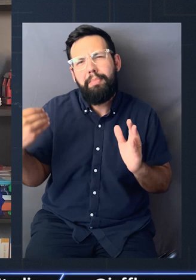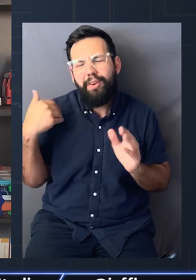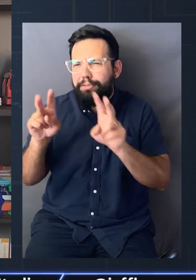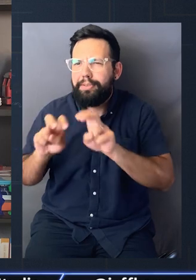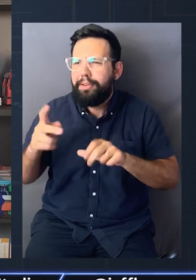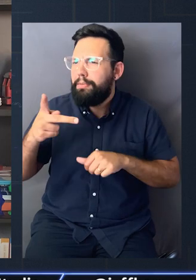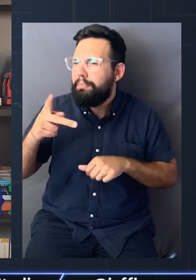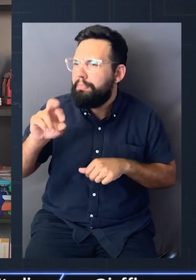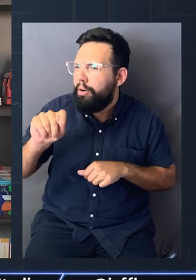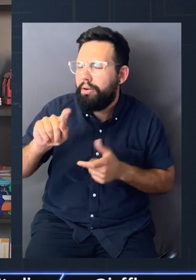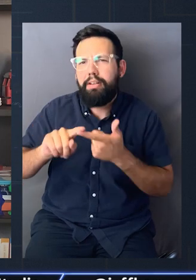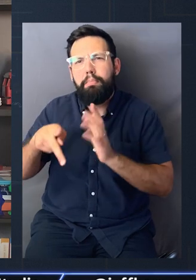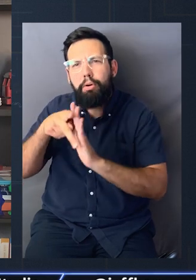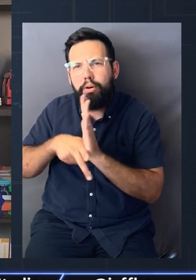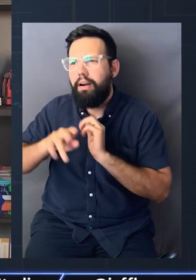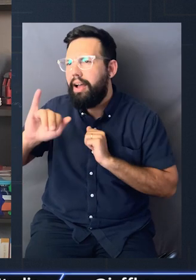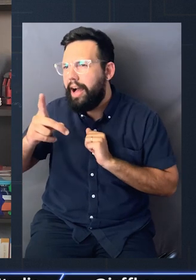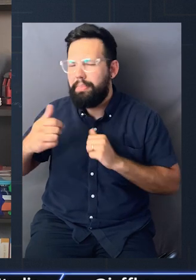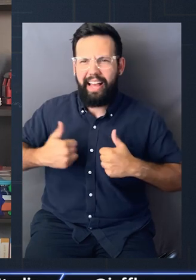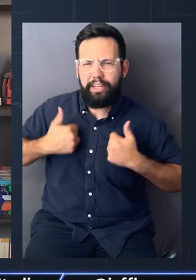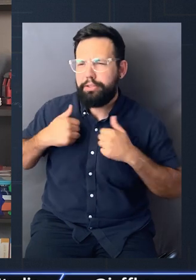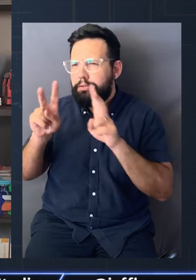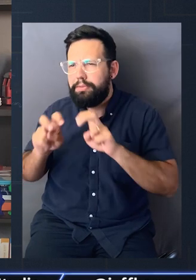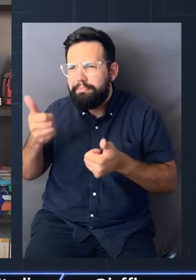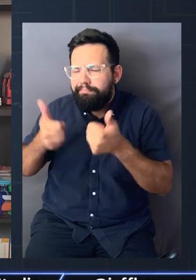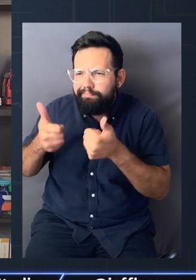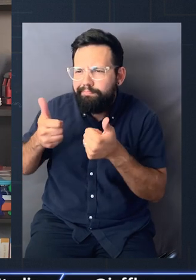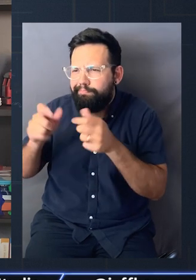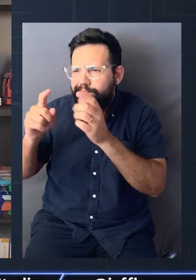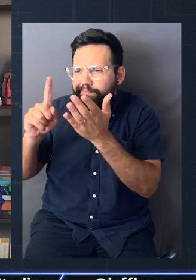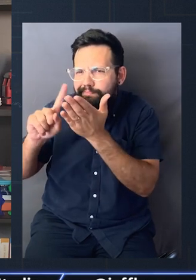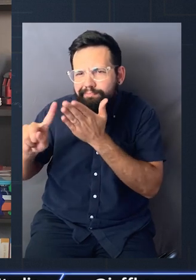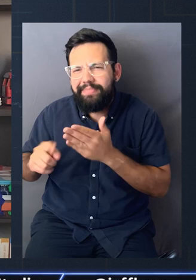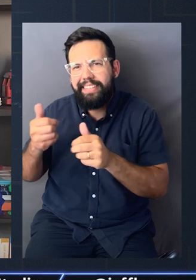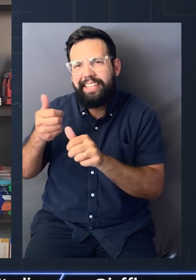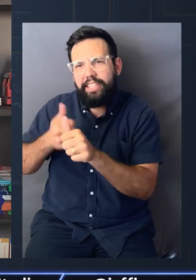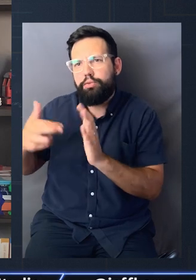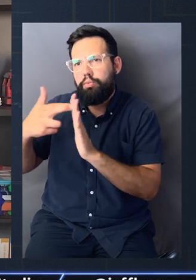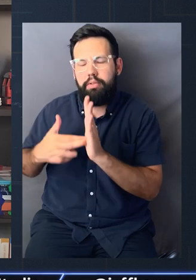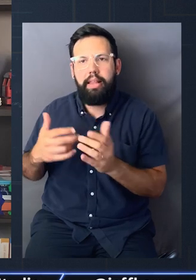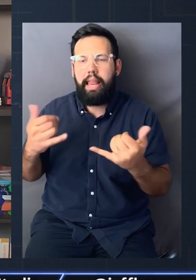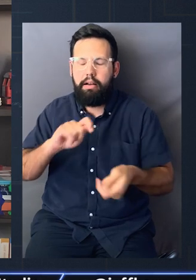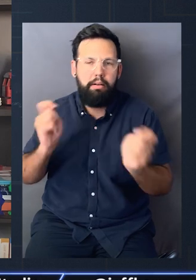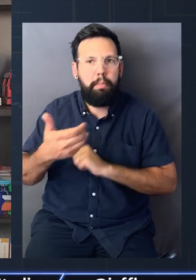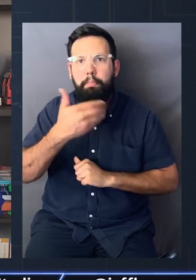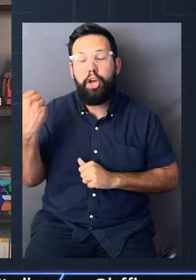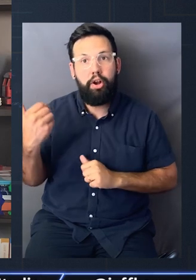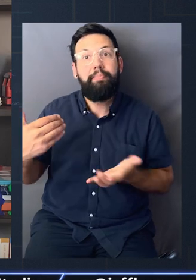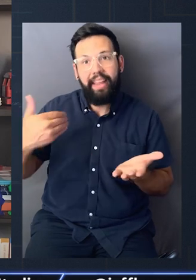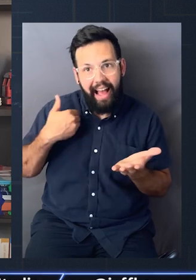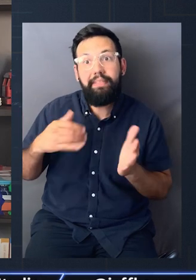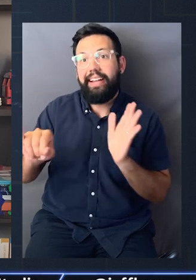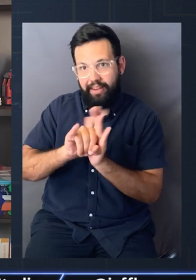to kind of look at the port and the protocol and the IP addresses to figure out what each rule was all about. We've made this a whole lot better. There's now